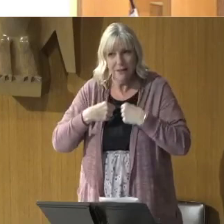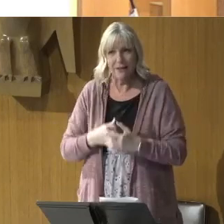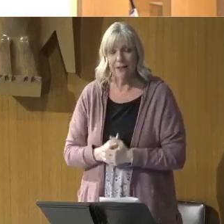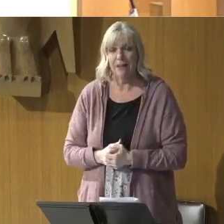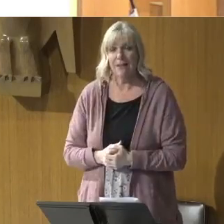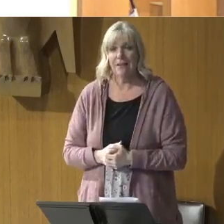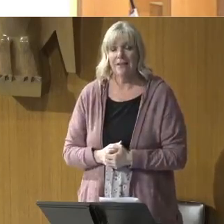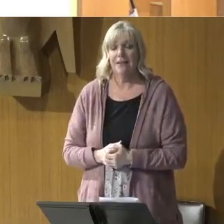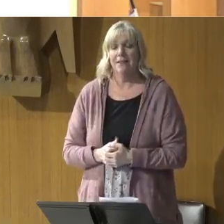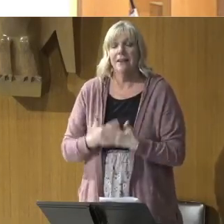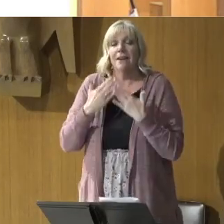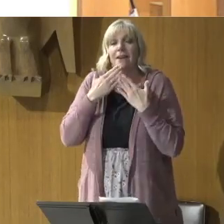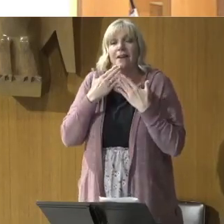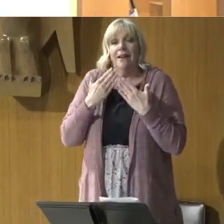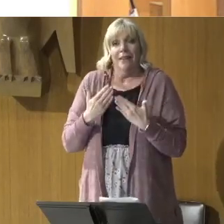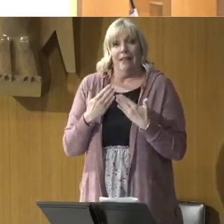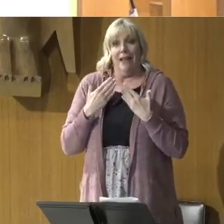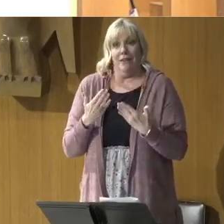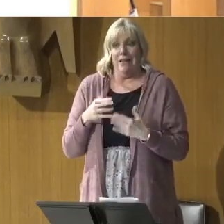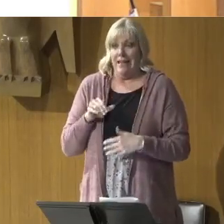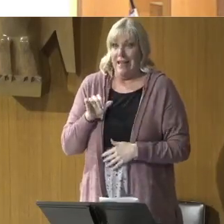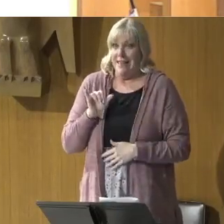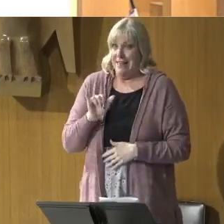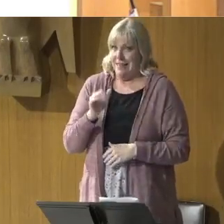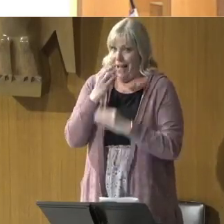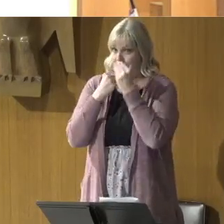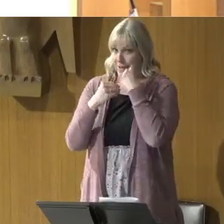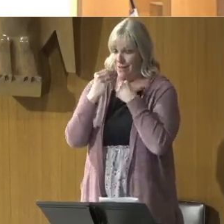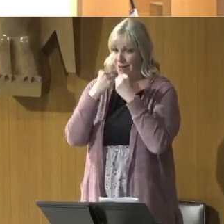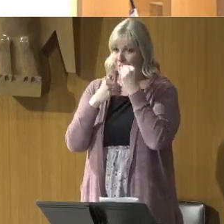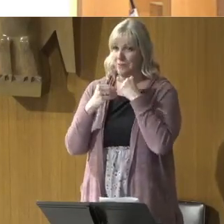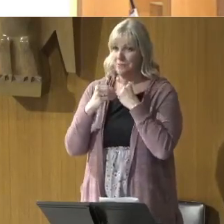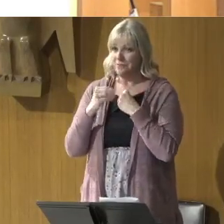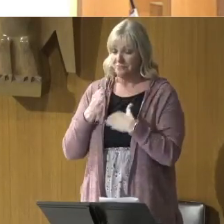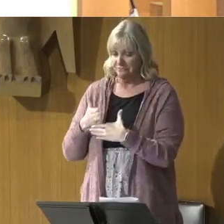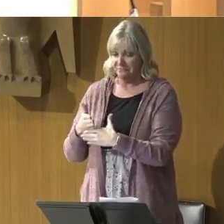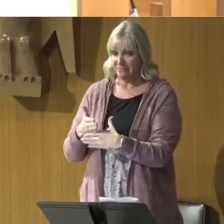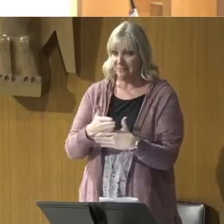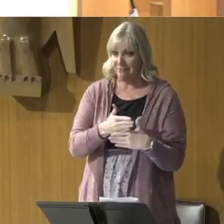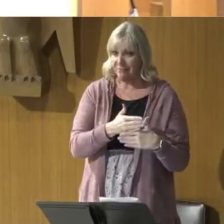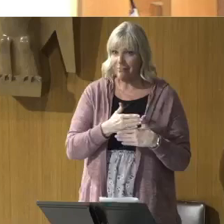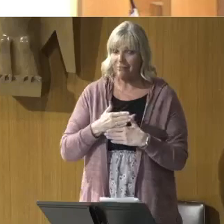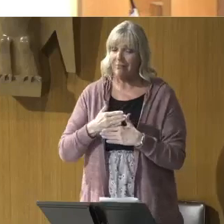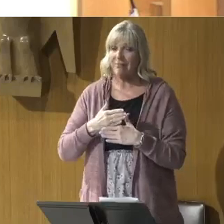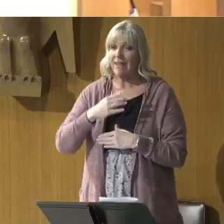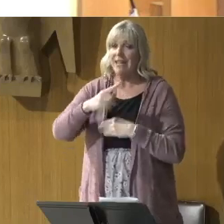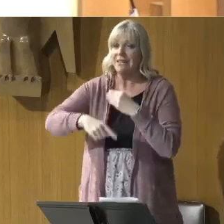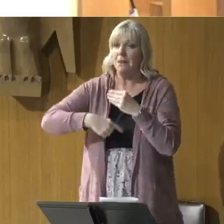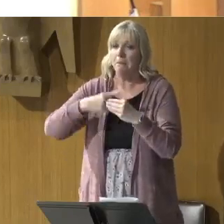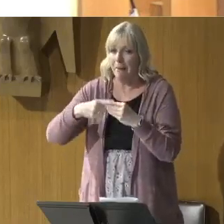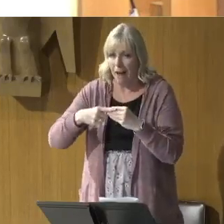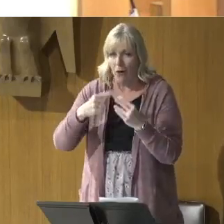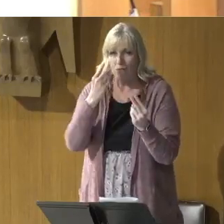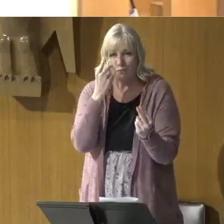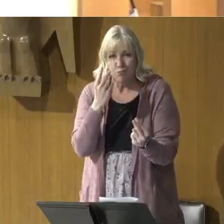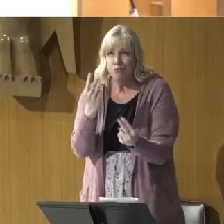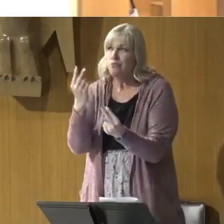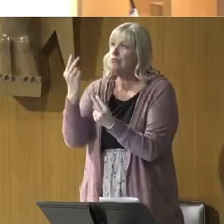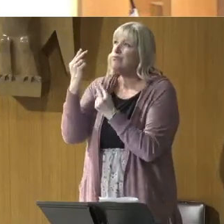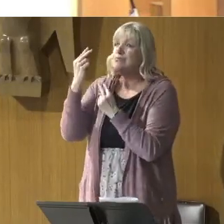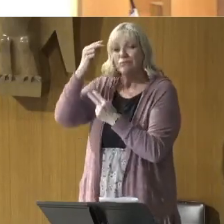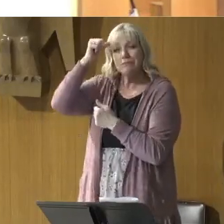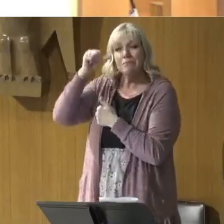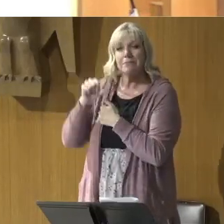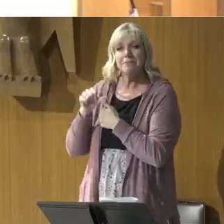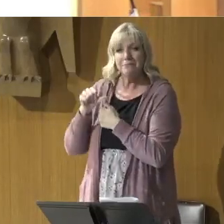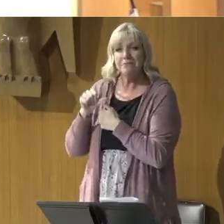Thankfully, the meal that Jesus is sharing with the twelve disciples that night is all about remembrance. As our scripture